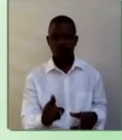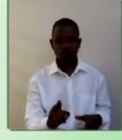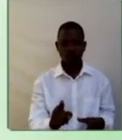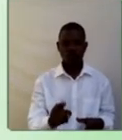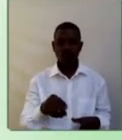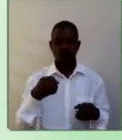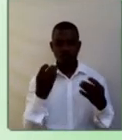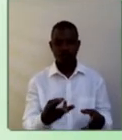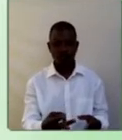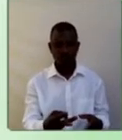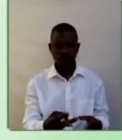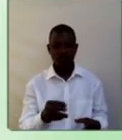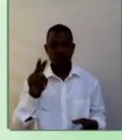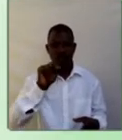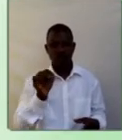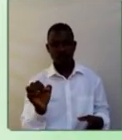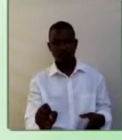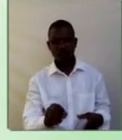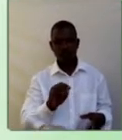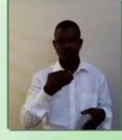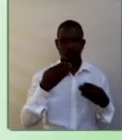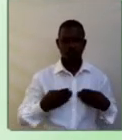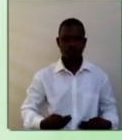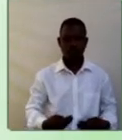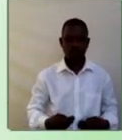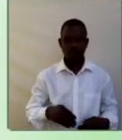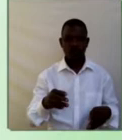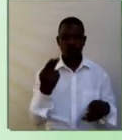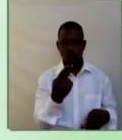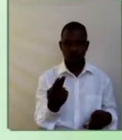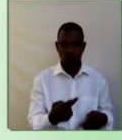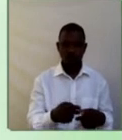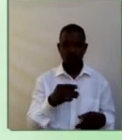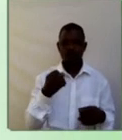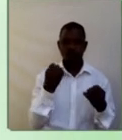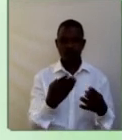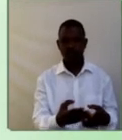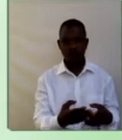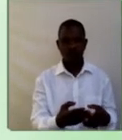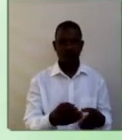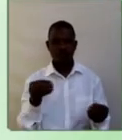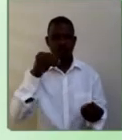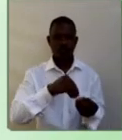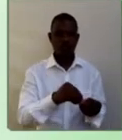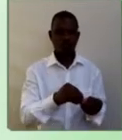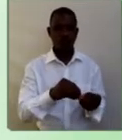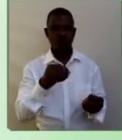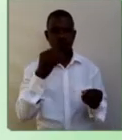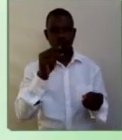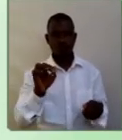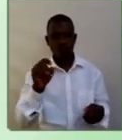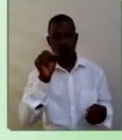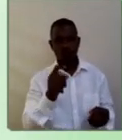one, many, neither, nobody, both, many, more,